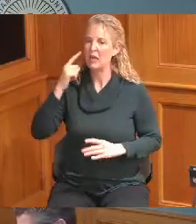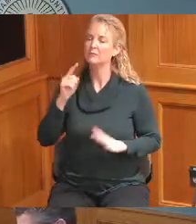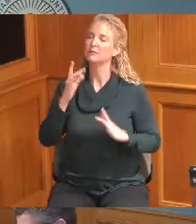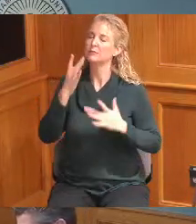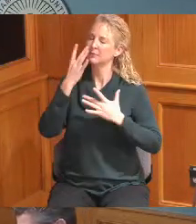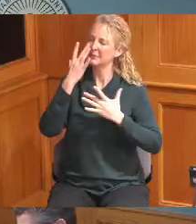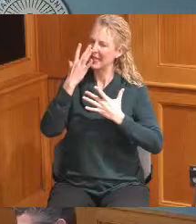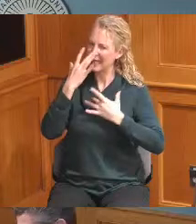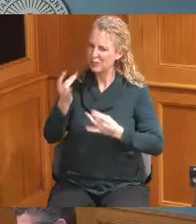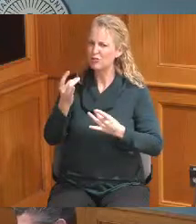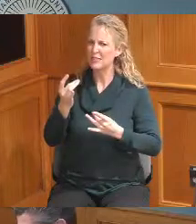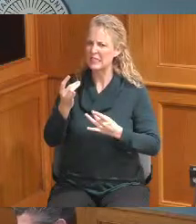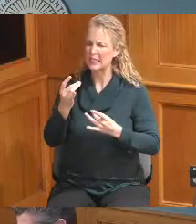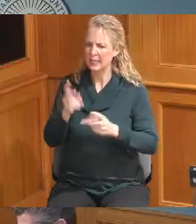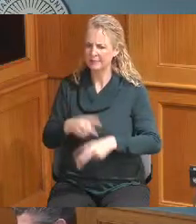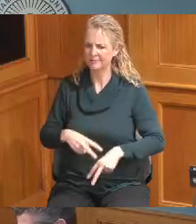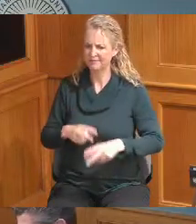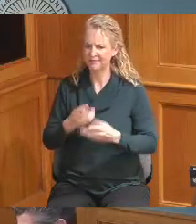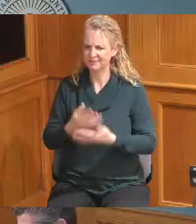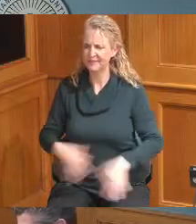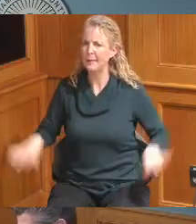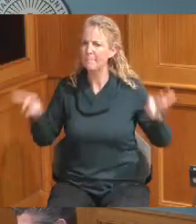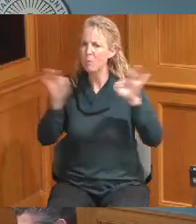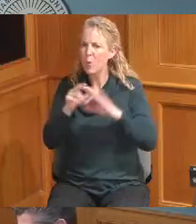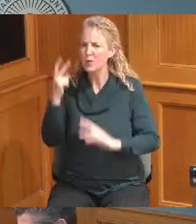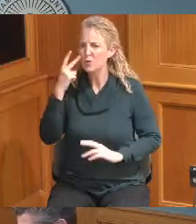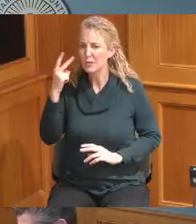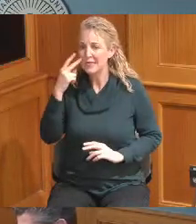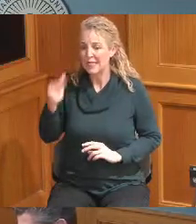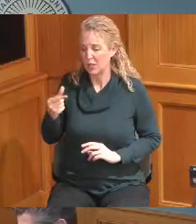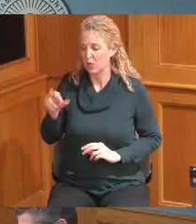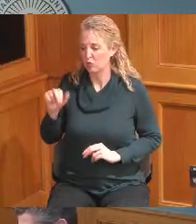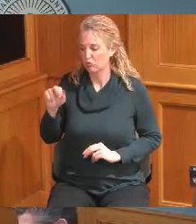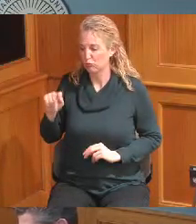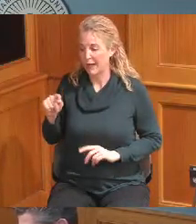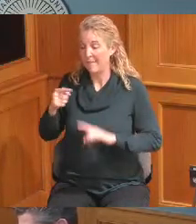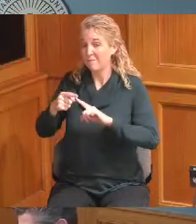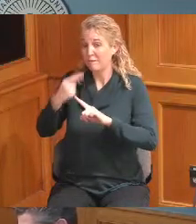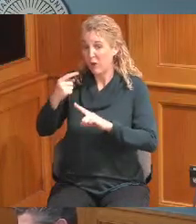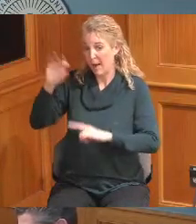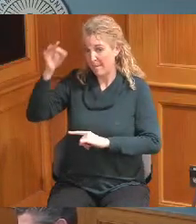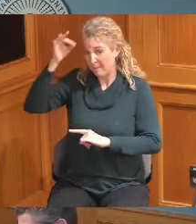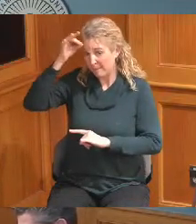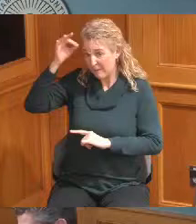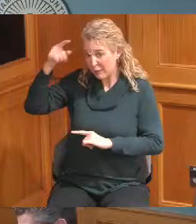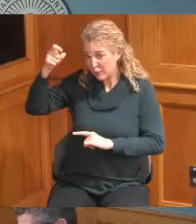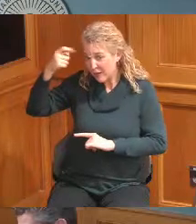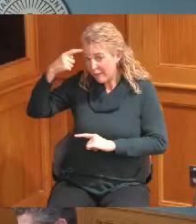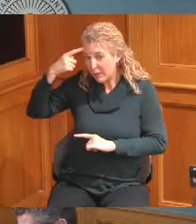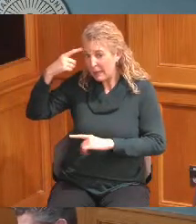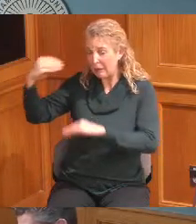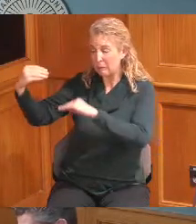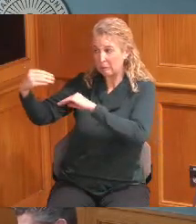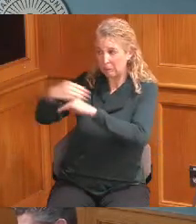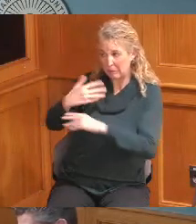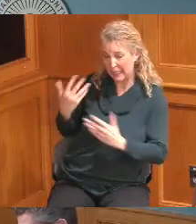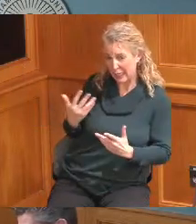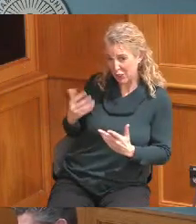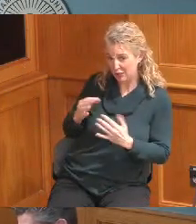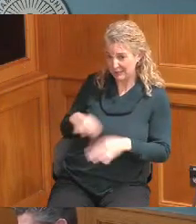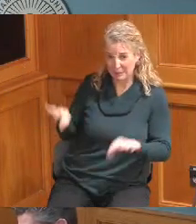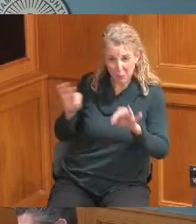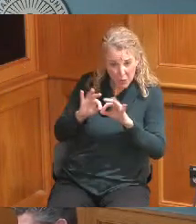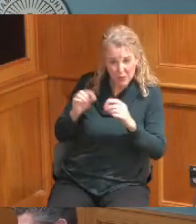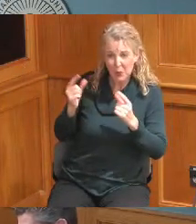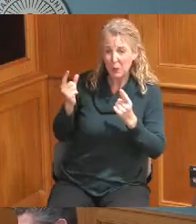and important for us to understand what grants we're getting from the federal government in different areas, how important those grants